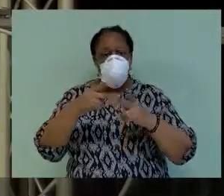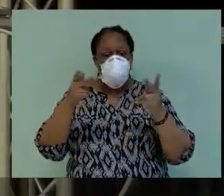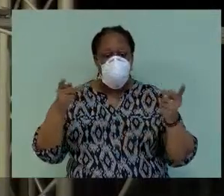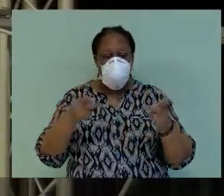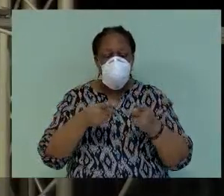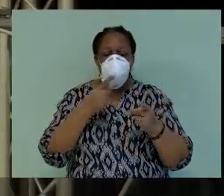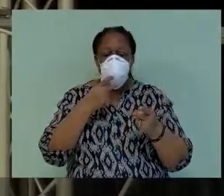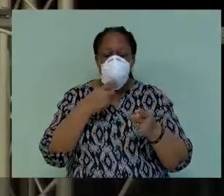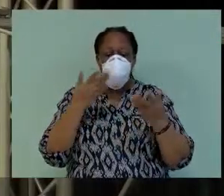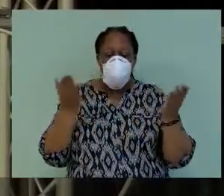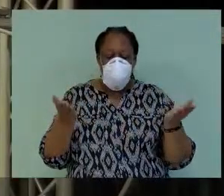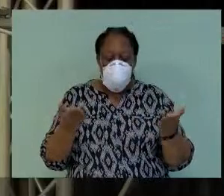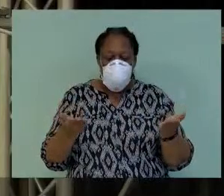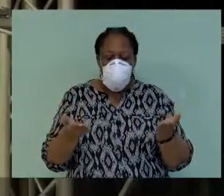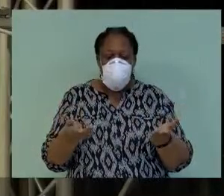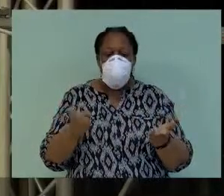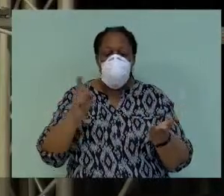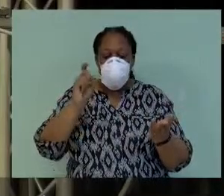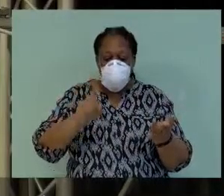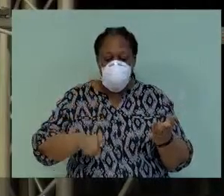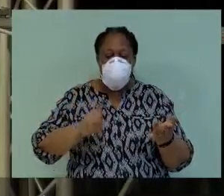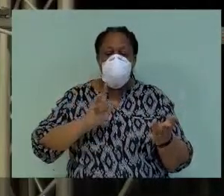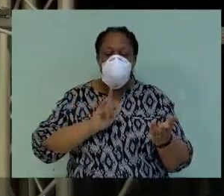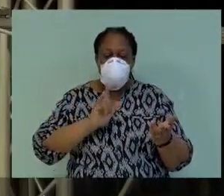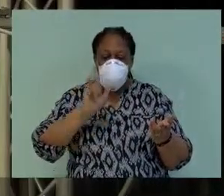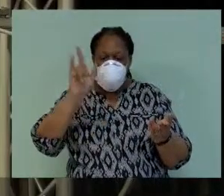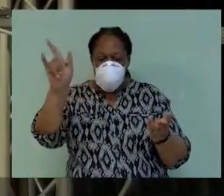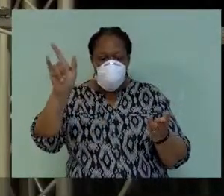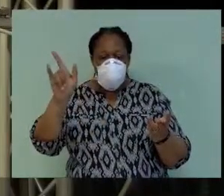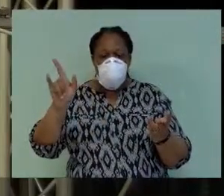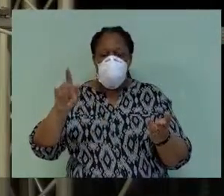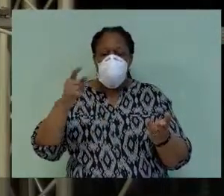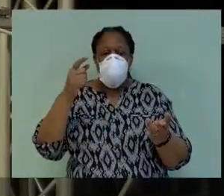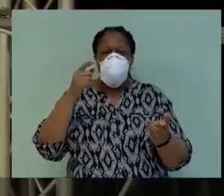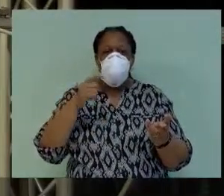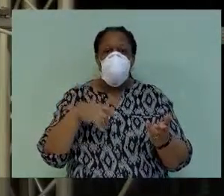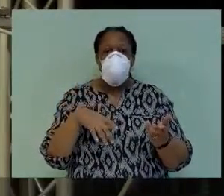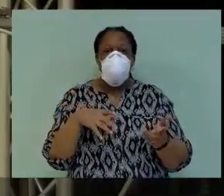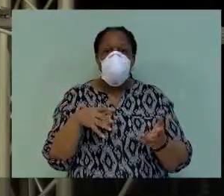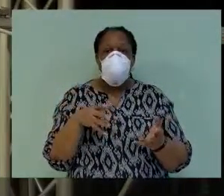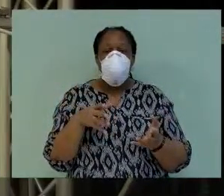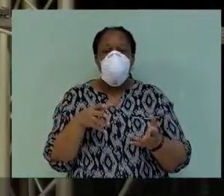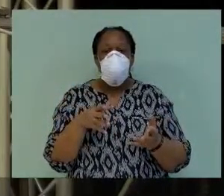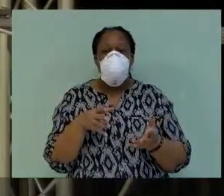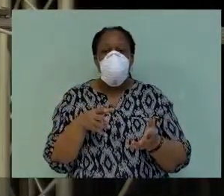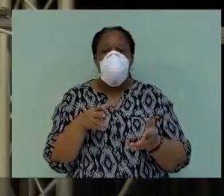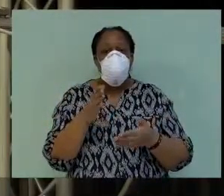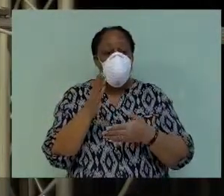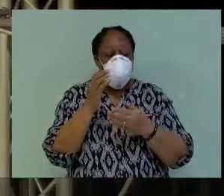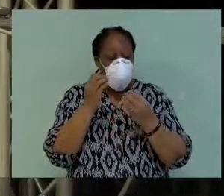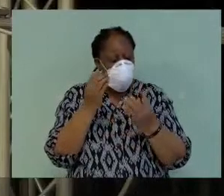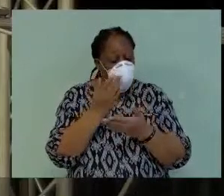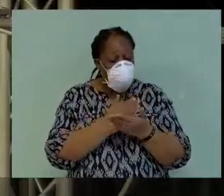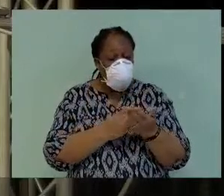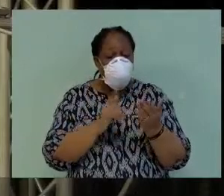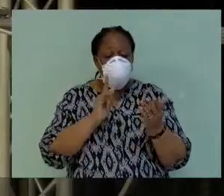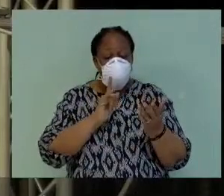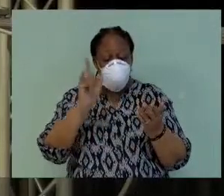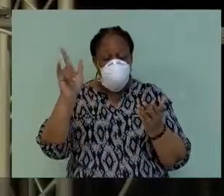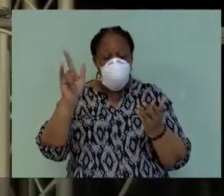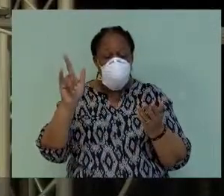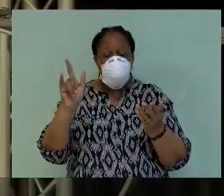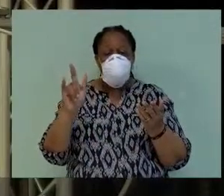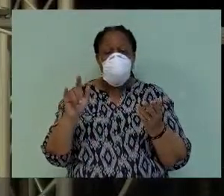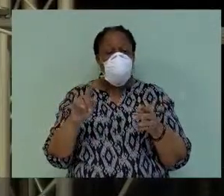the Federation and who is leaving the country. To be precise, there have been several flights, some of them